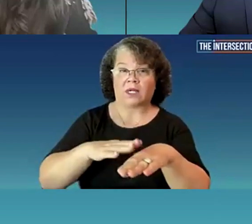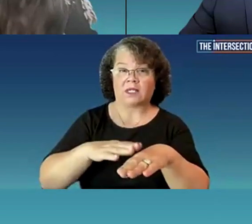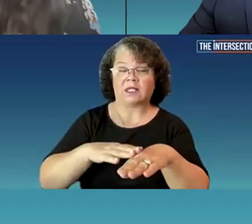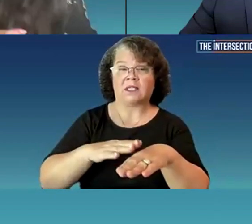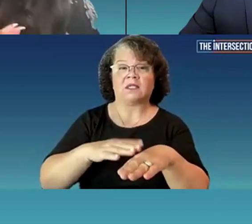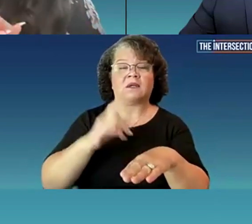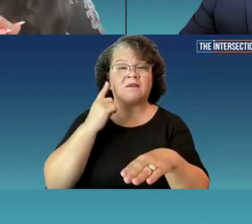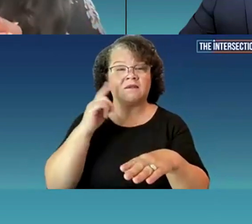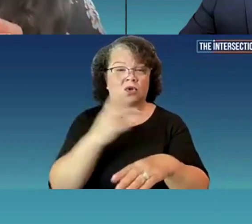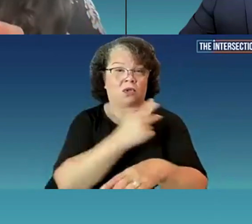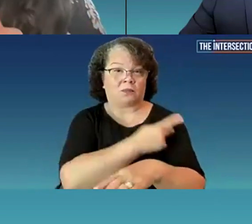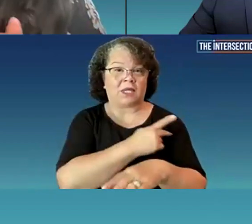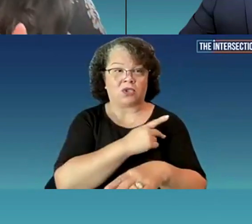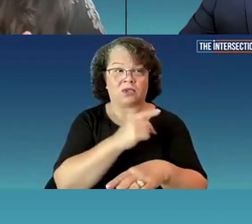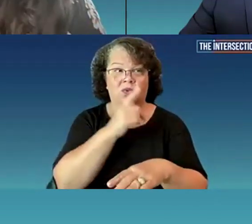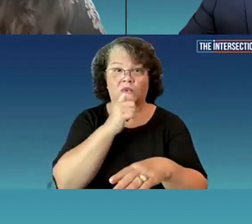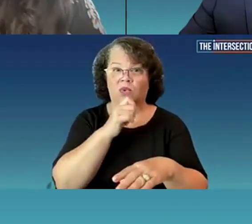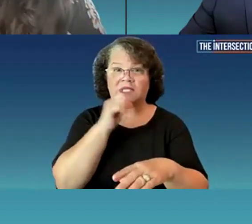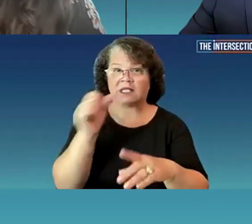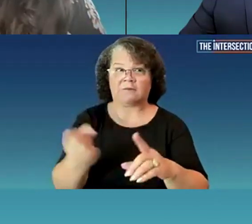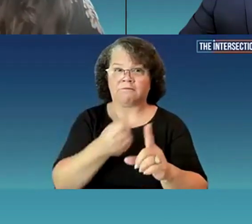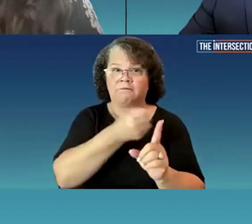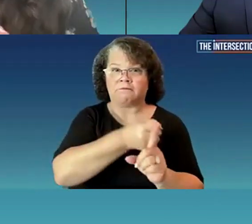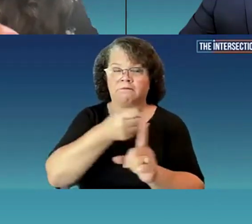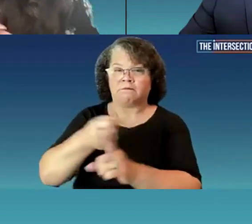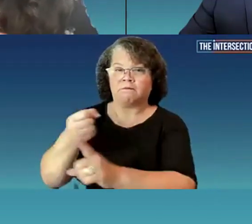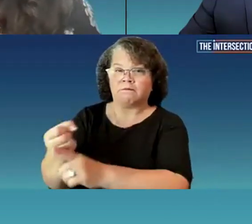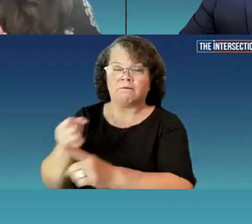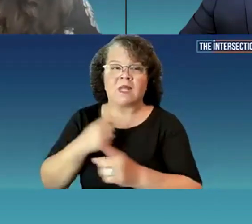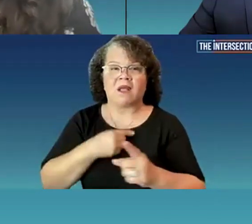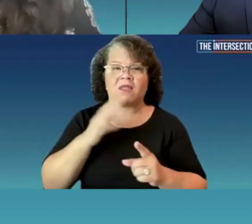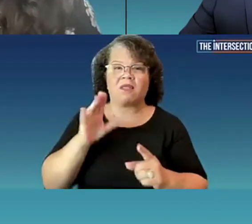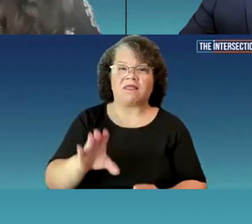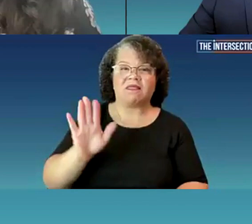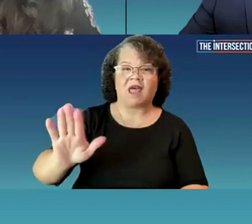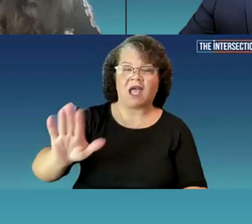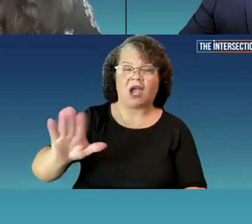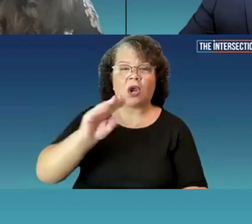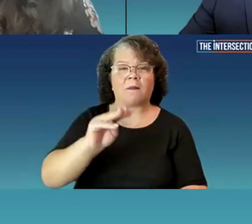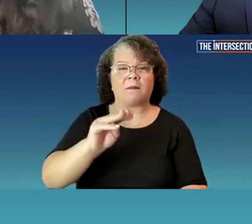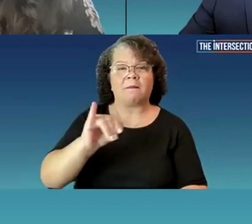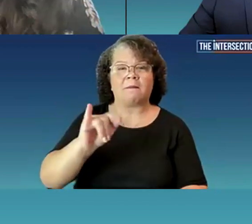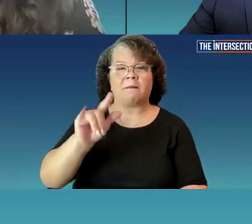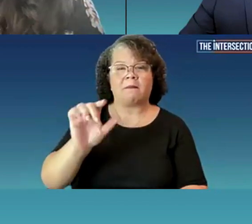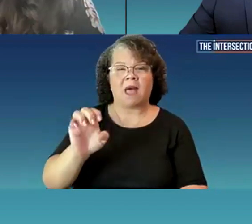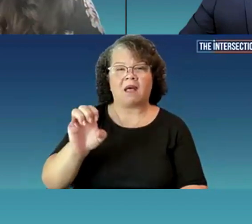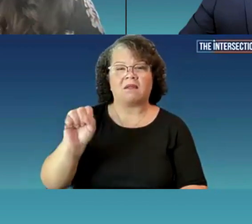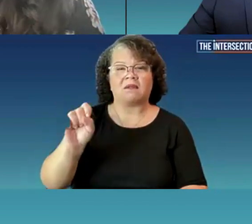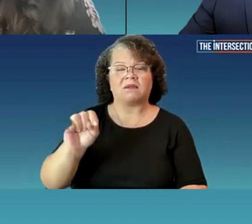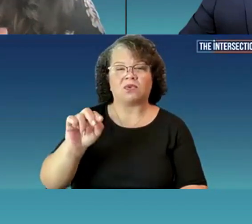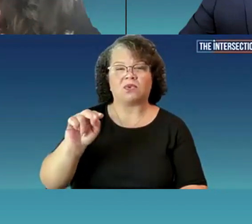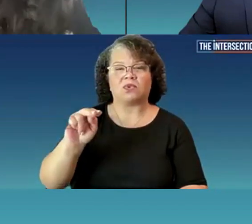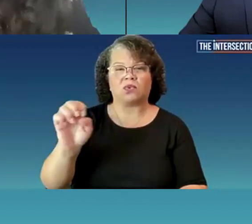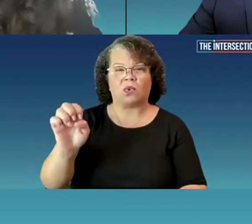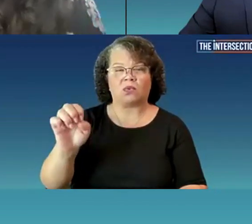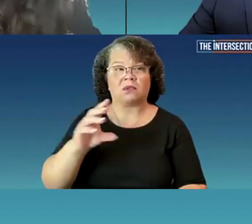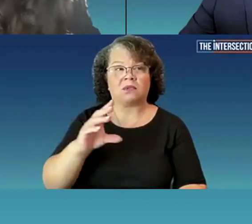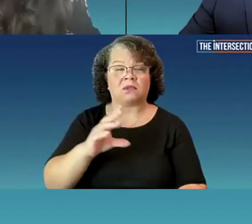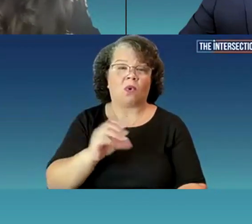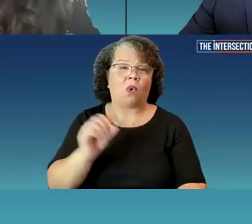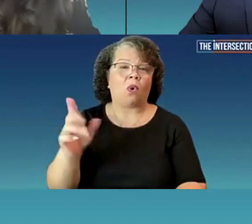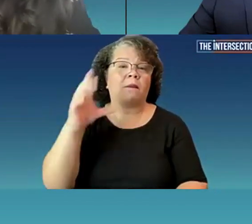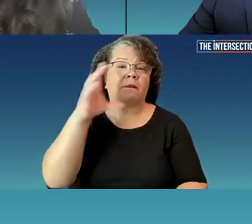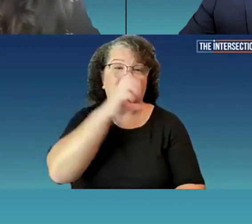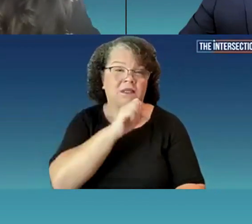meet their milestones or missed appointments. The second thing, by accountability, we went to the